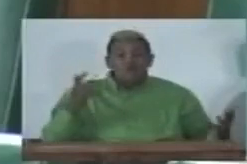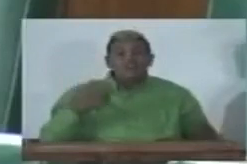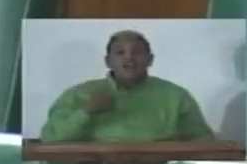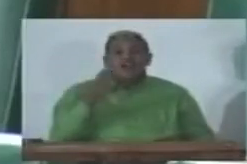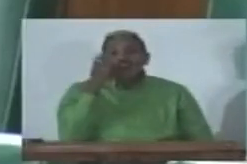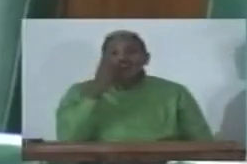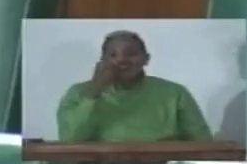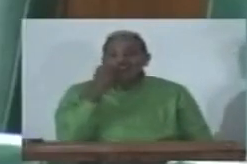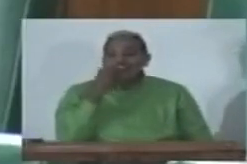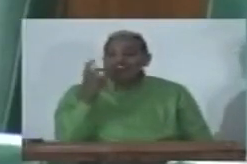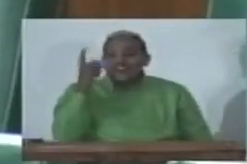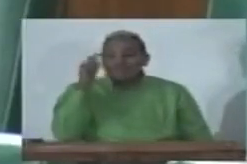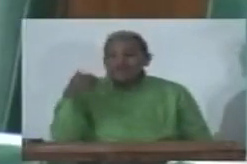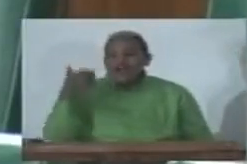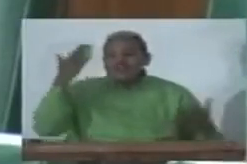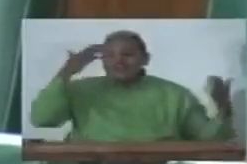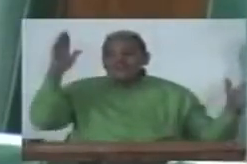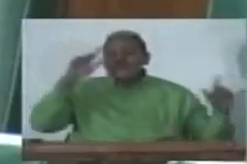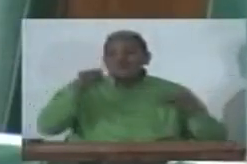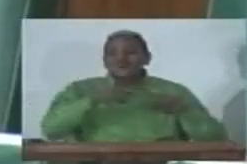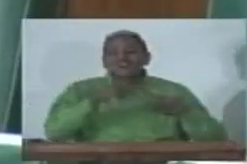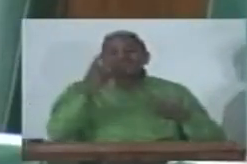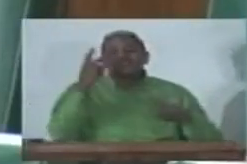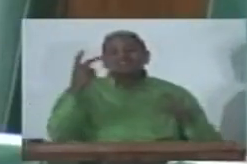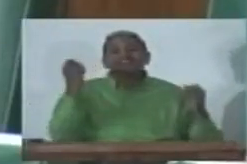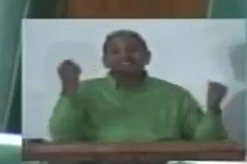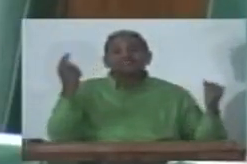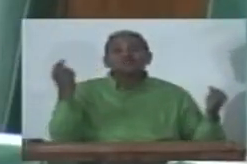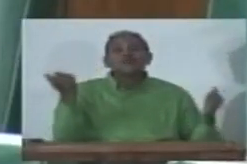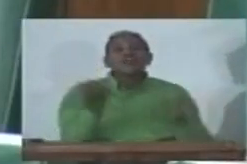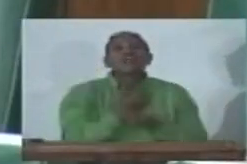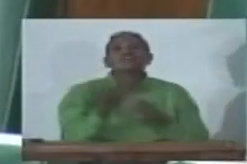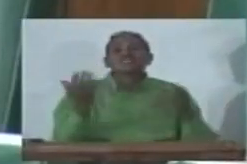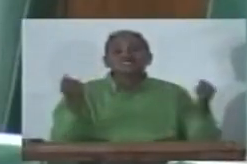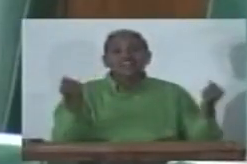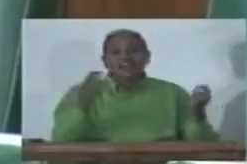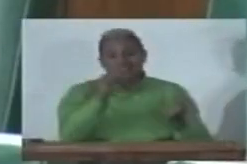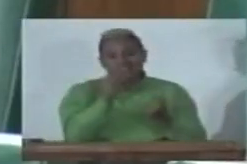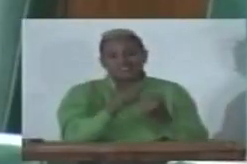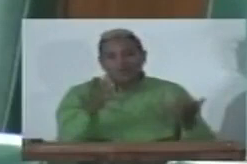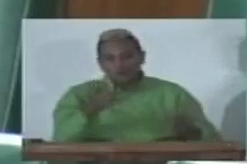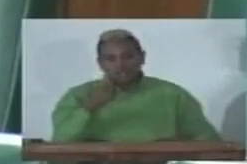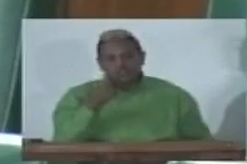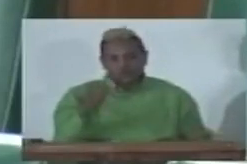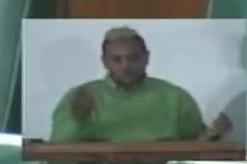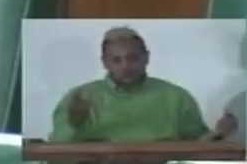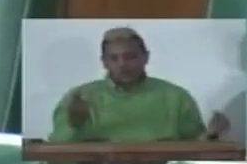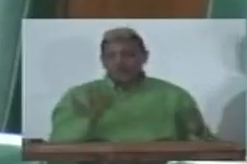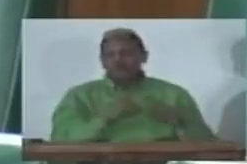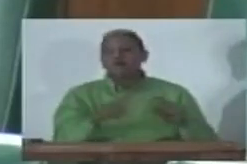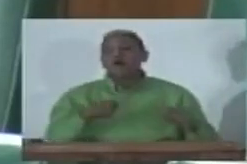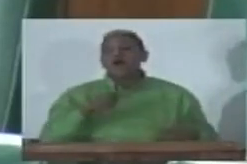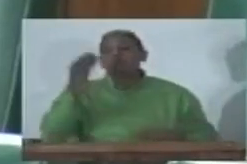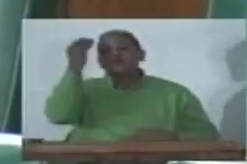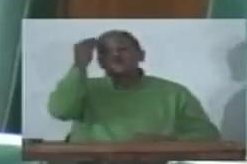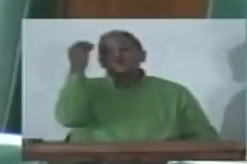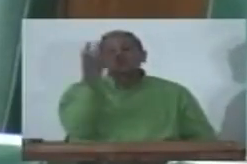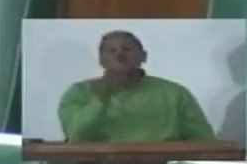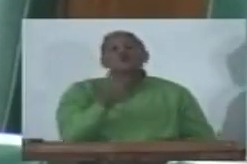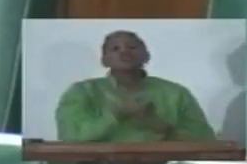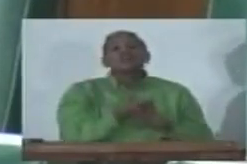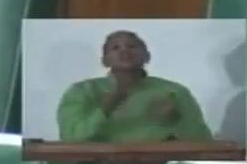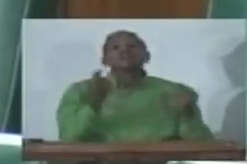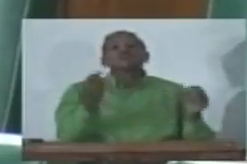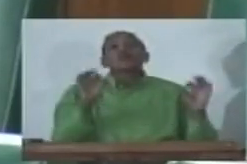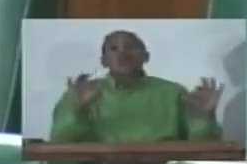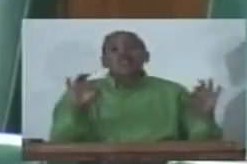heard, because I don't know when I see her doing all these things exactly what she's doing, but I've been told that she has been doing